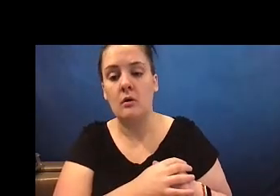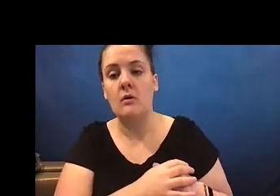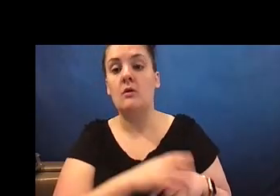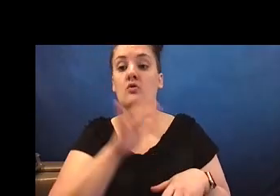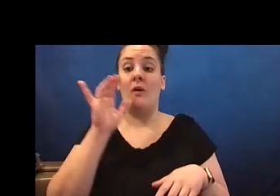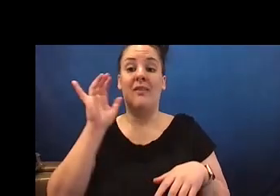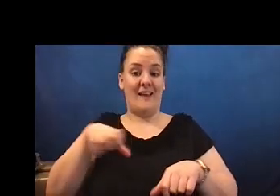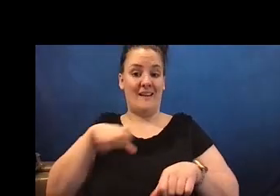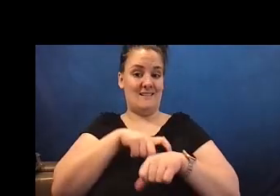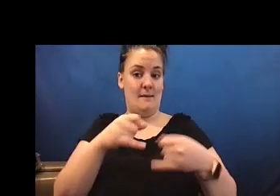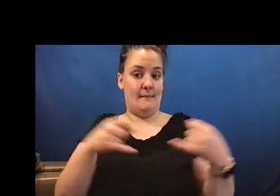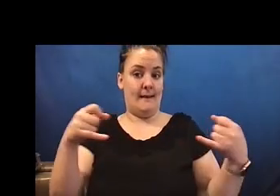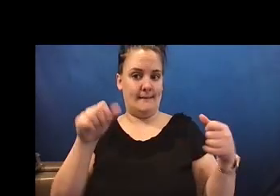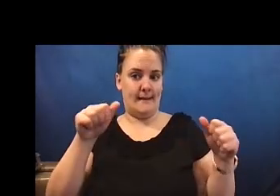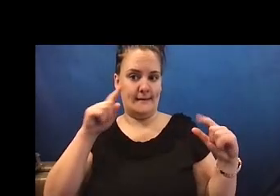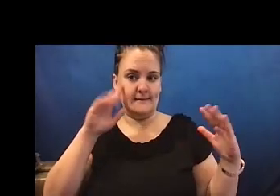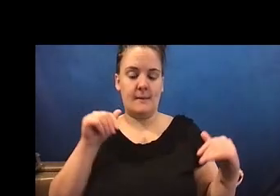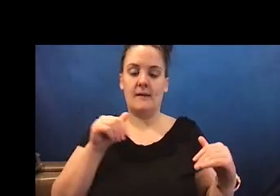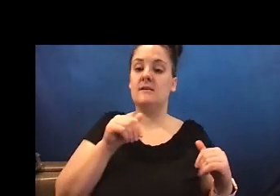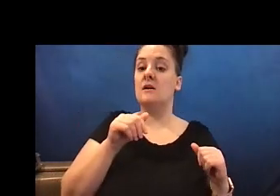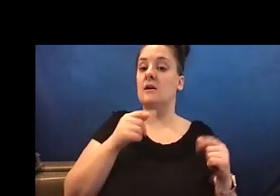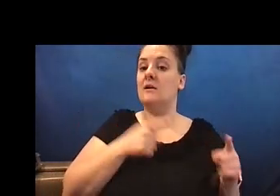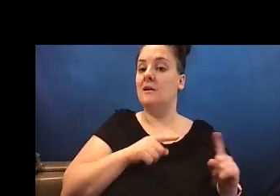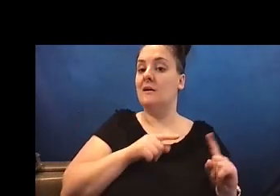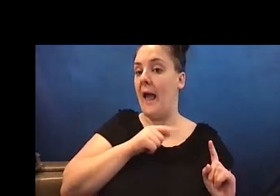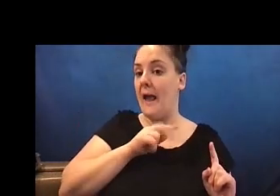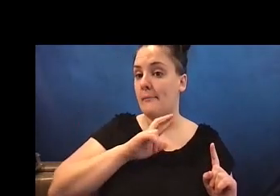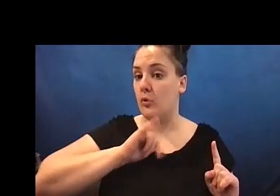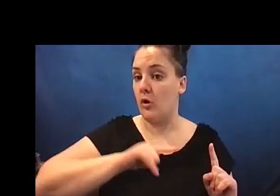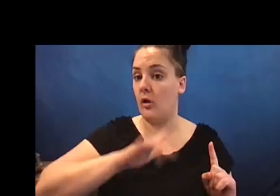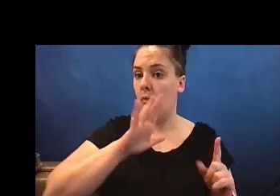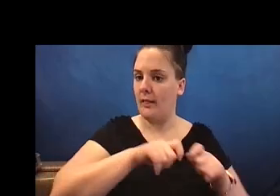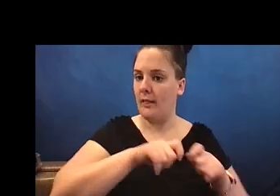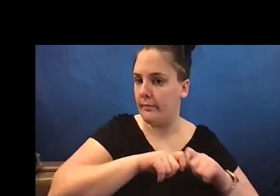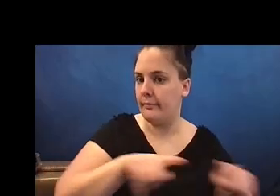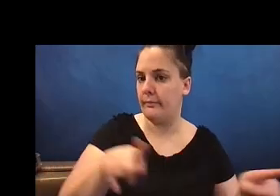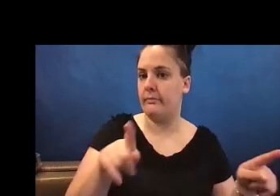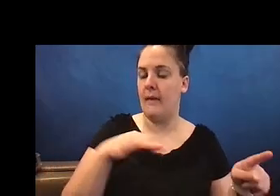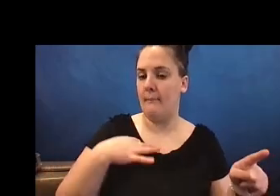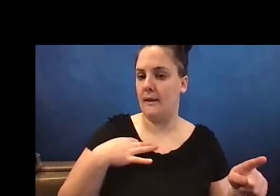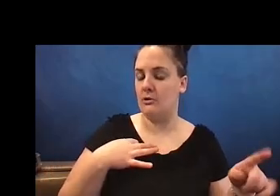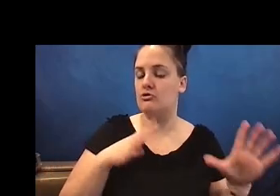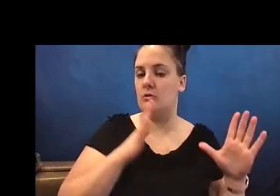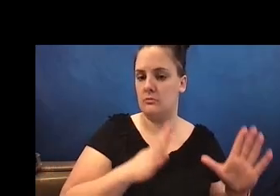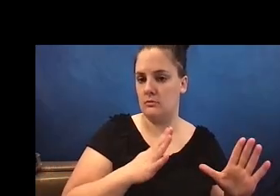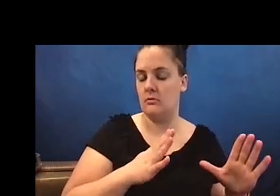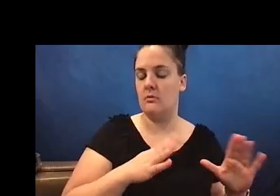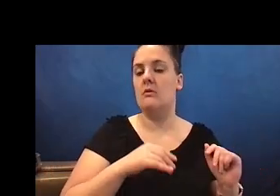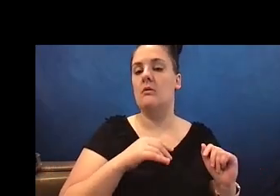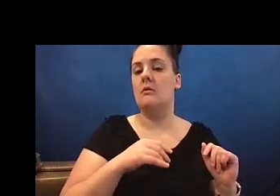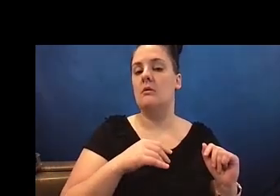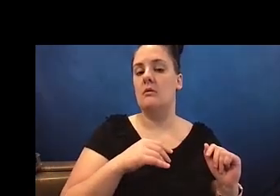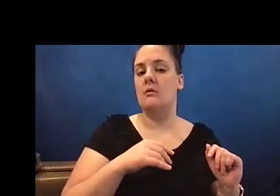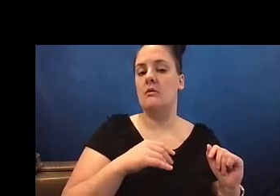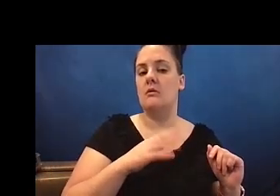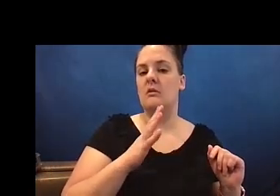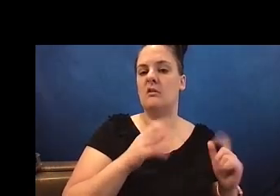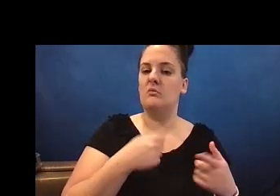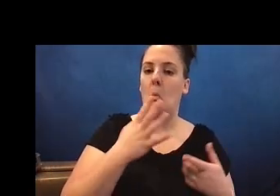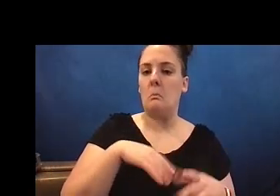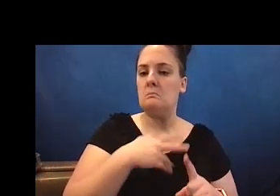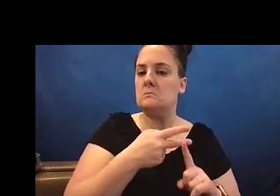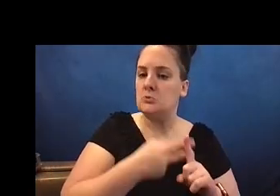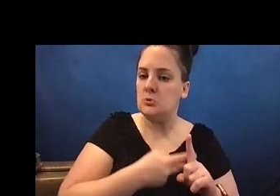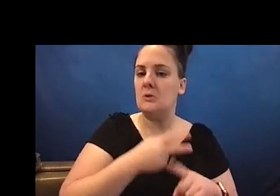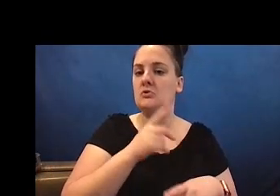should look out in late April for the application with a couple of months for review and a couple of months to